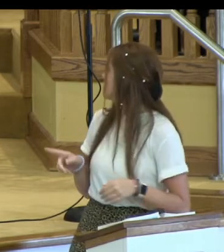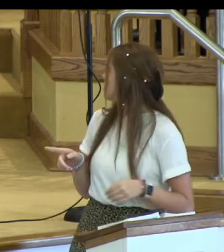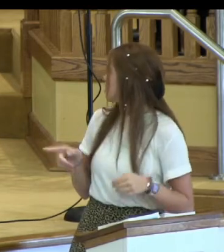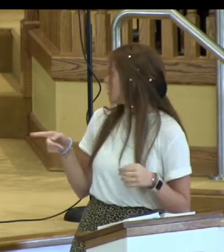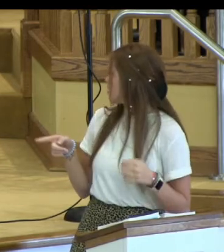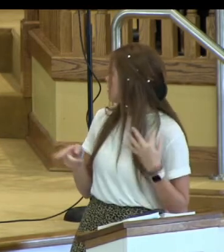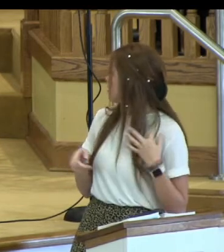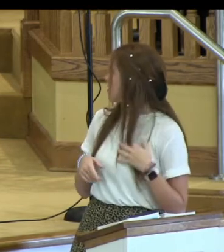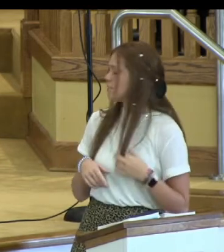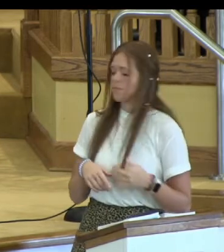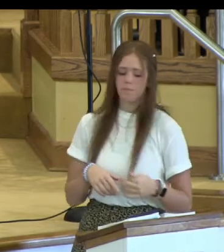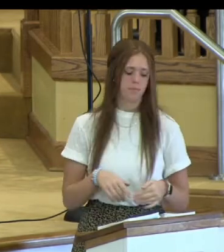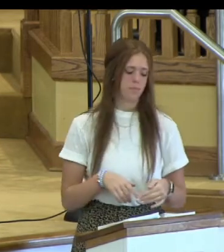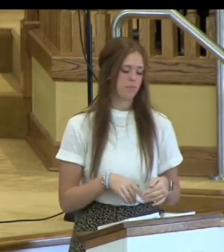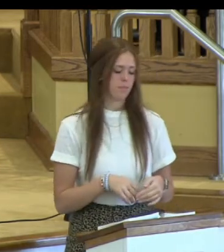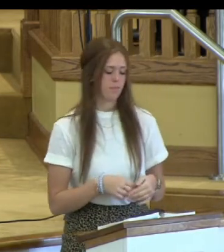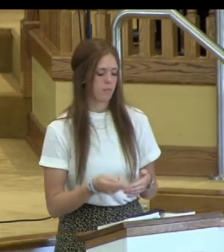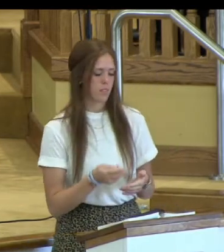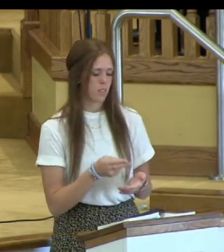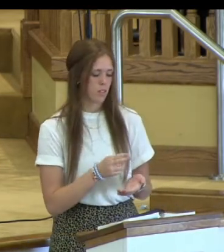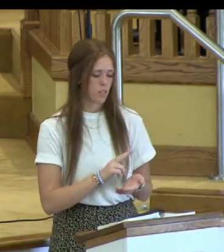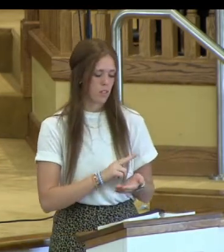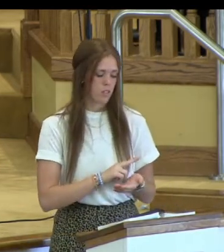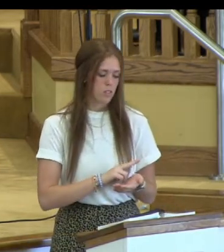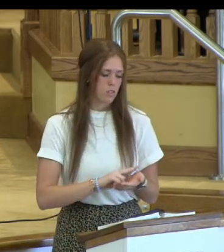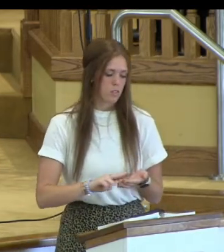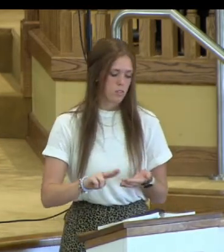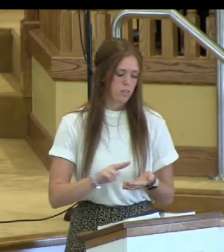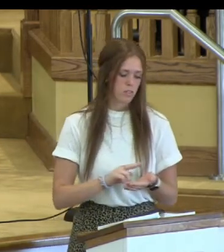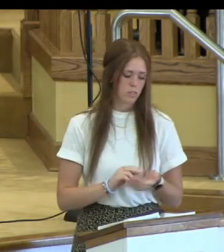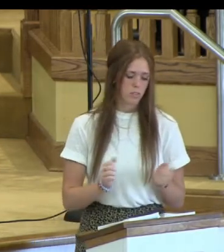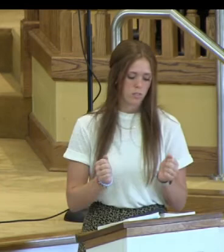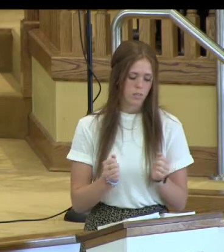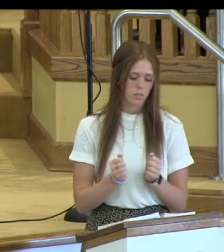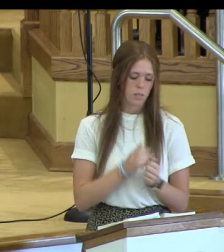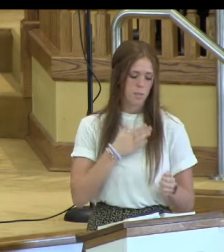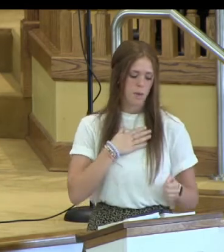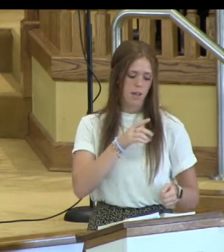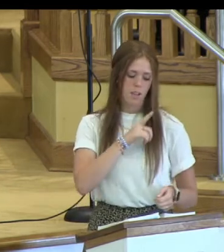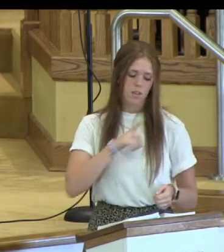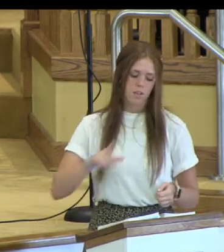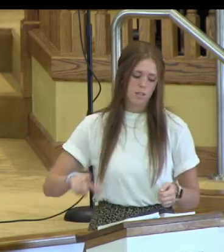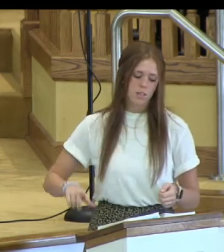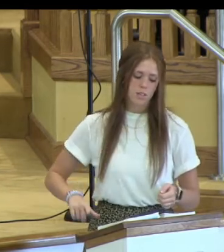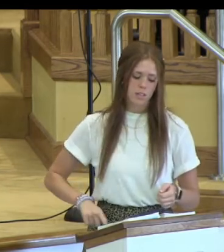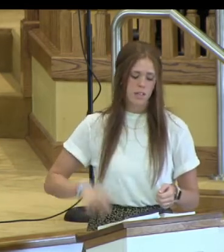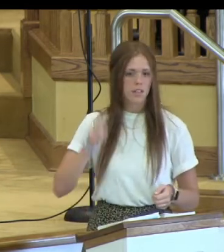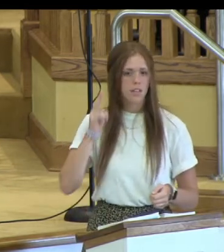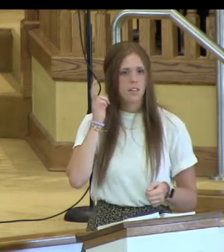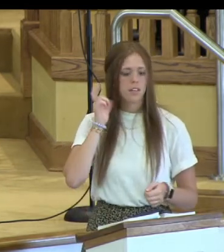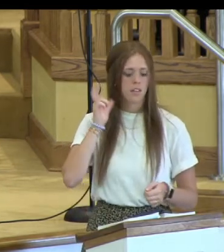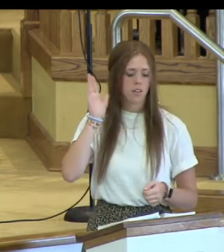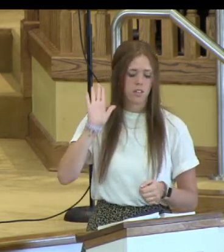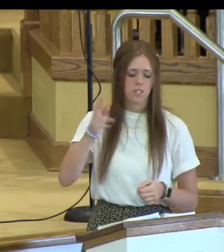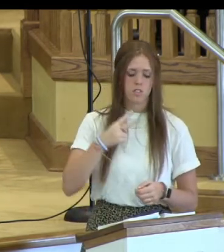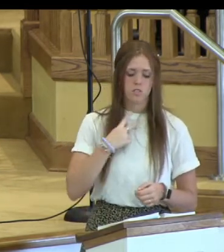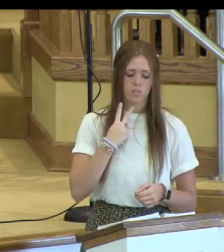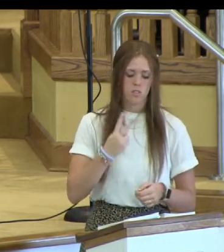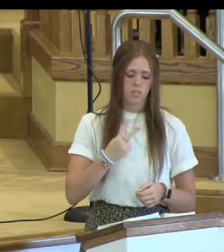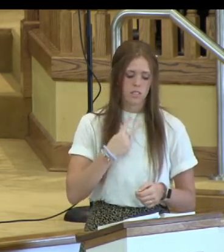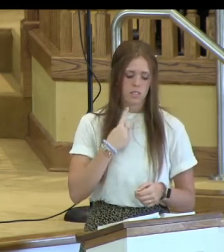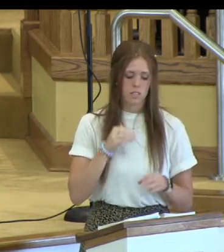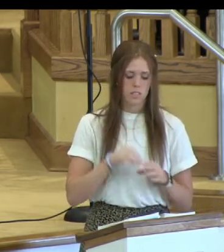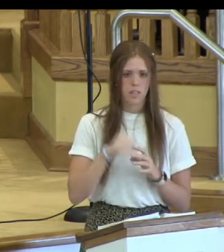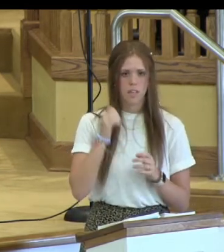his word, holding communion with my Lord, hearing his voice in